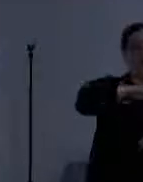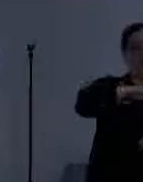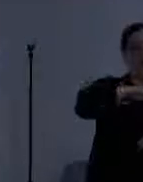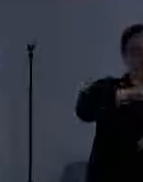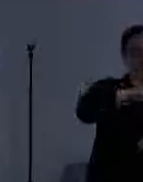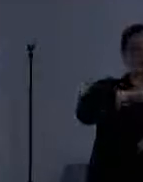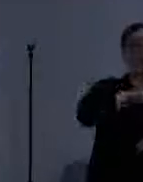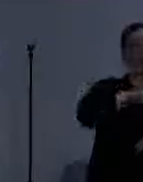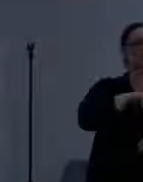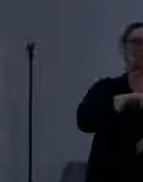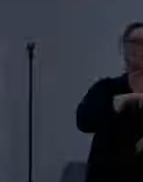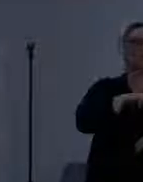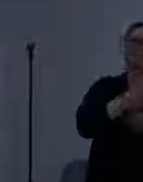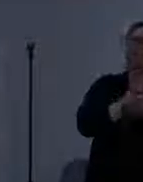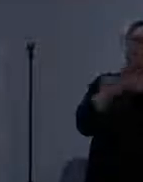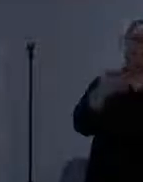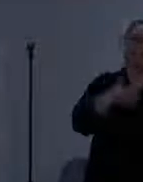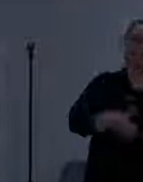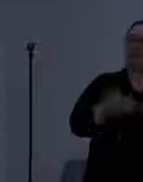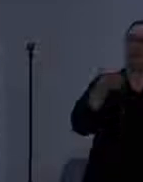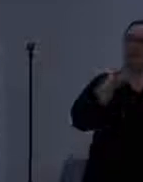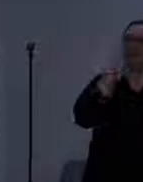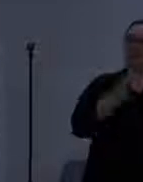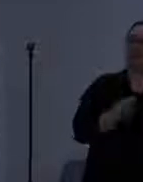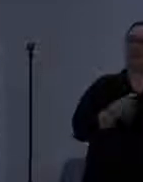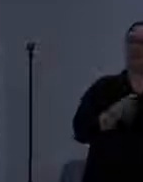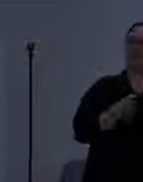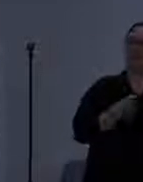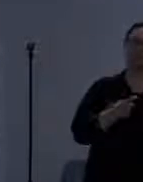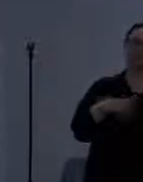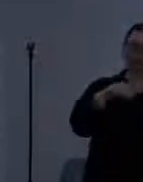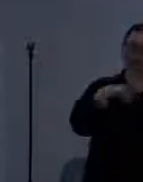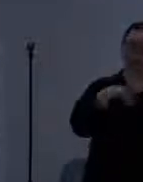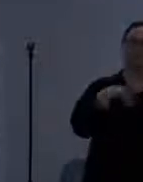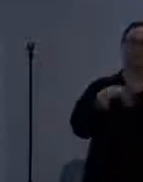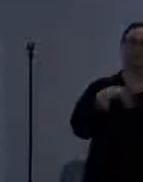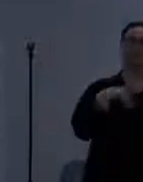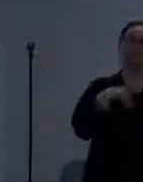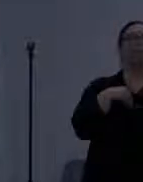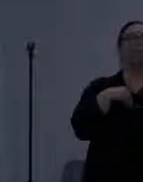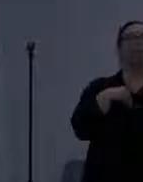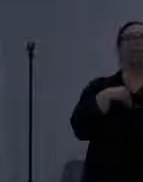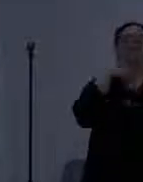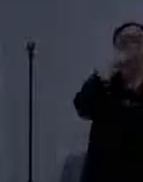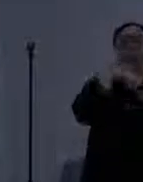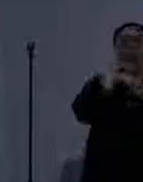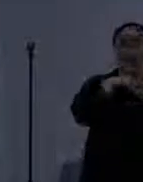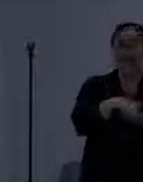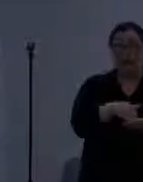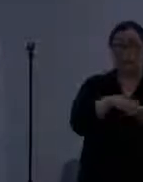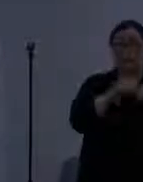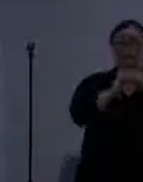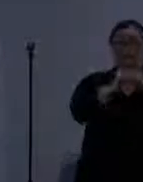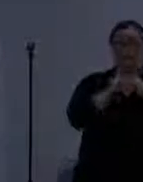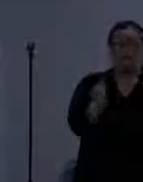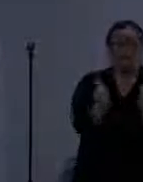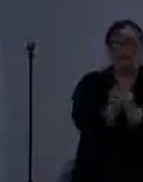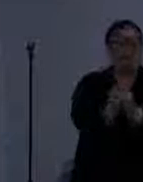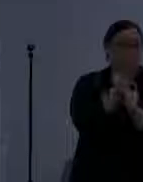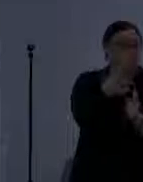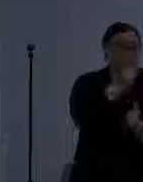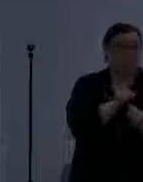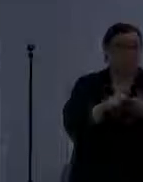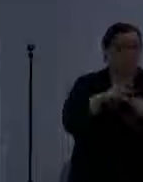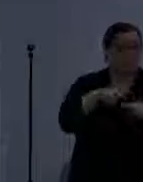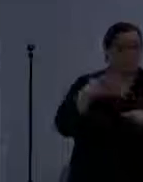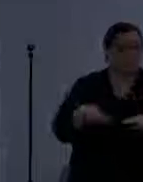For some people, depending on the complaint, we can help facilitate a resolution process. But